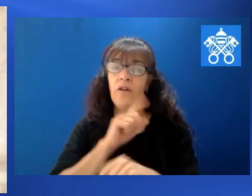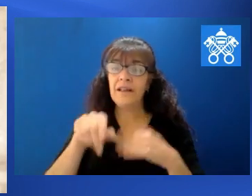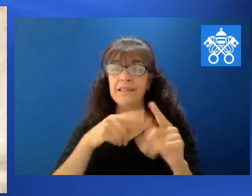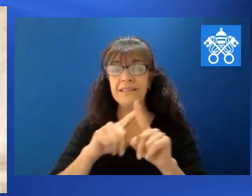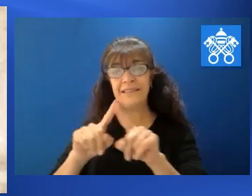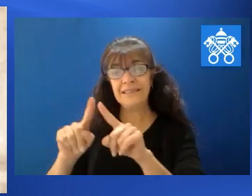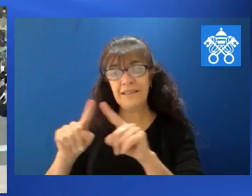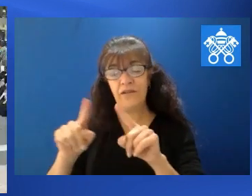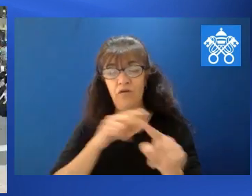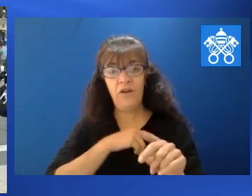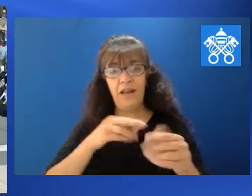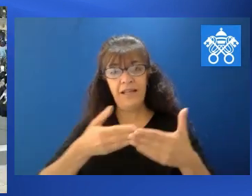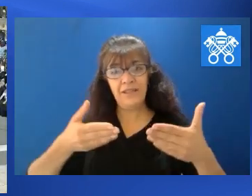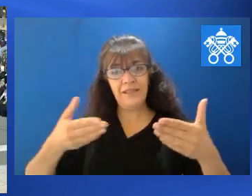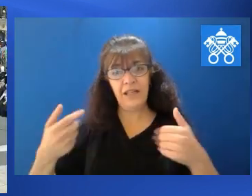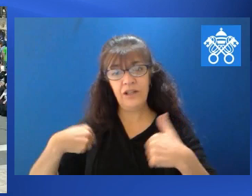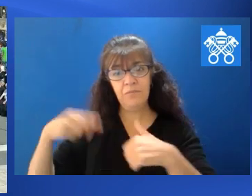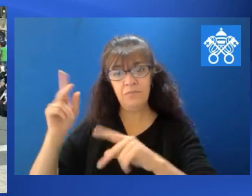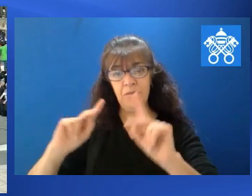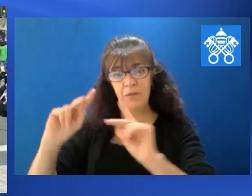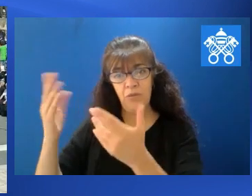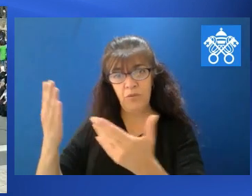his apostolic blessing.